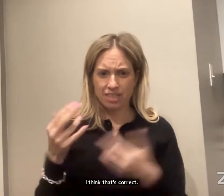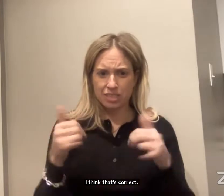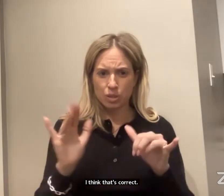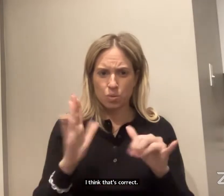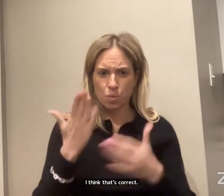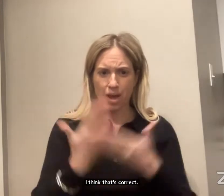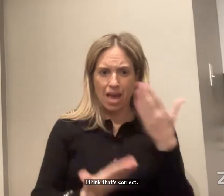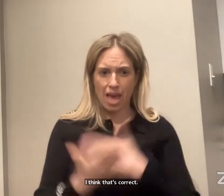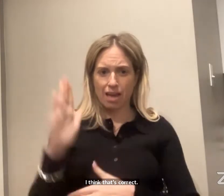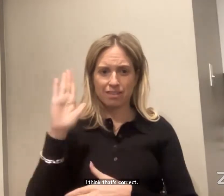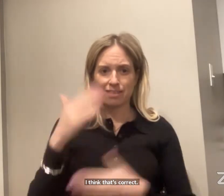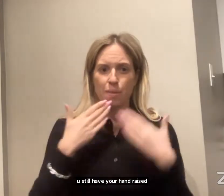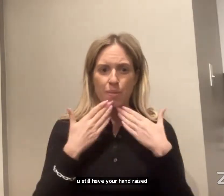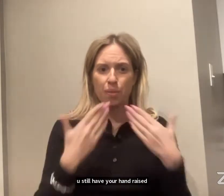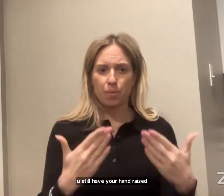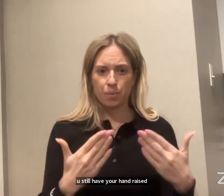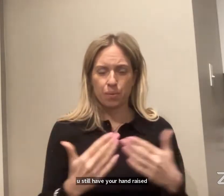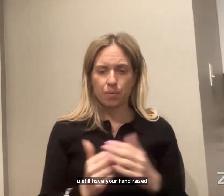good. Thank you.